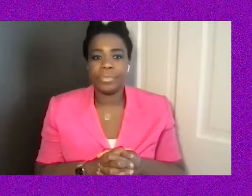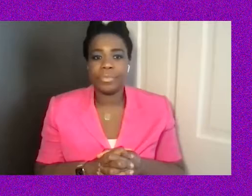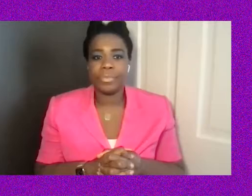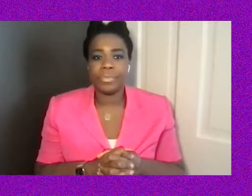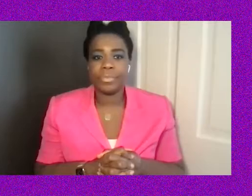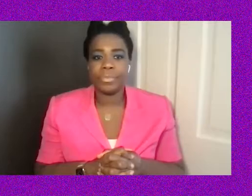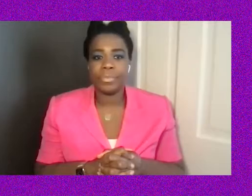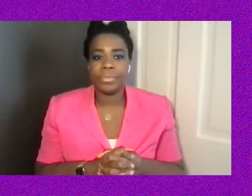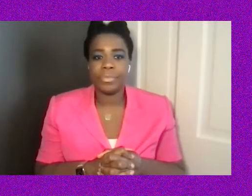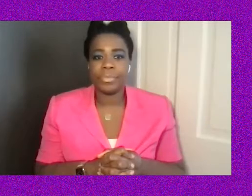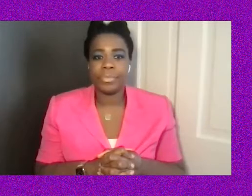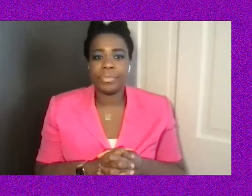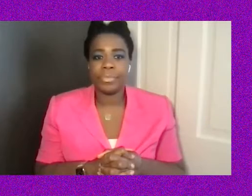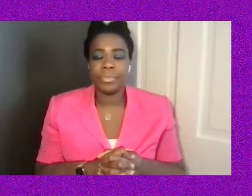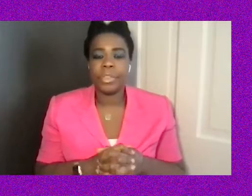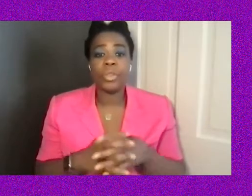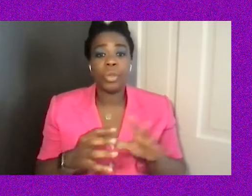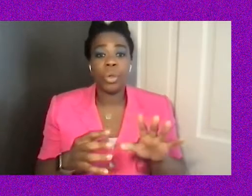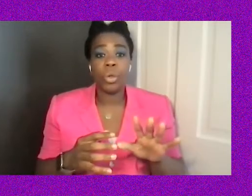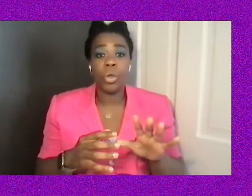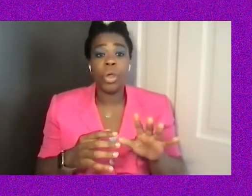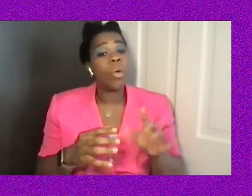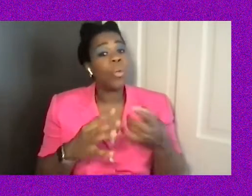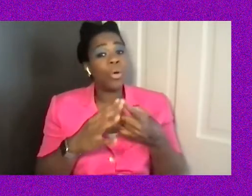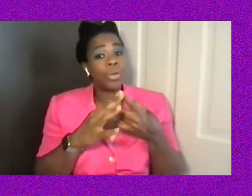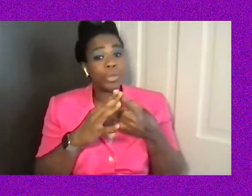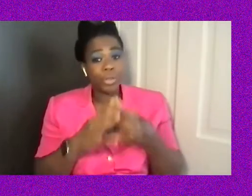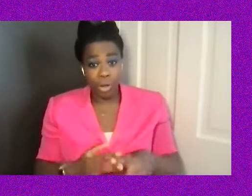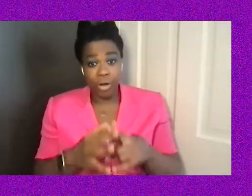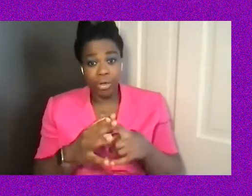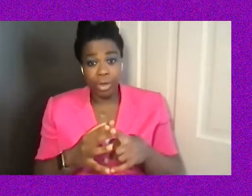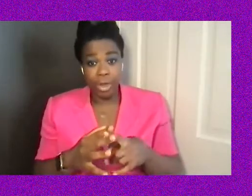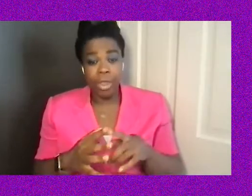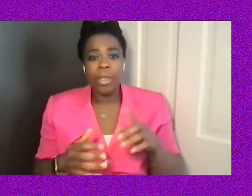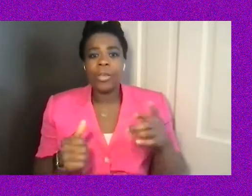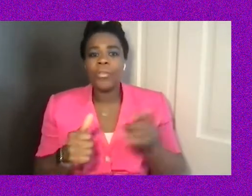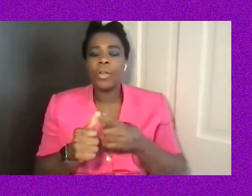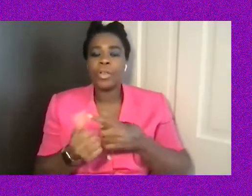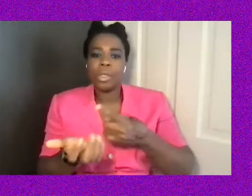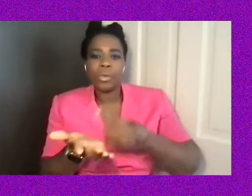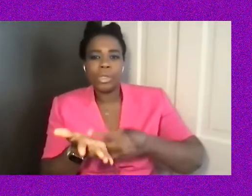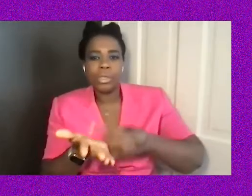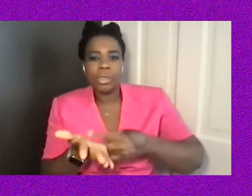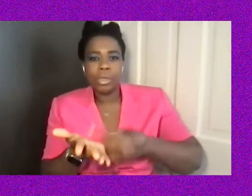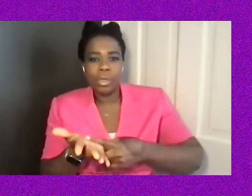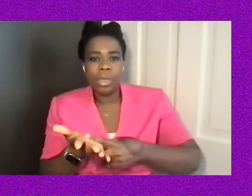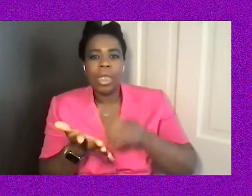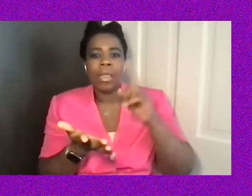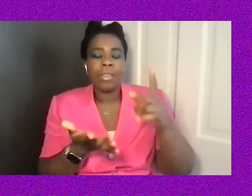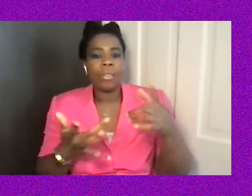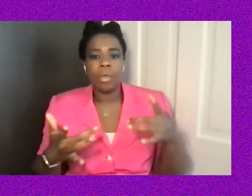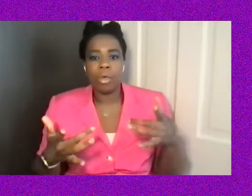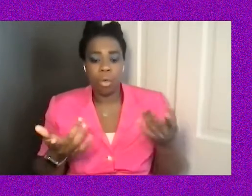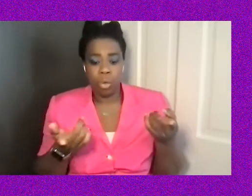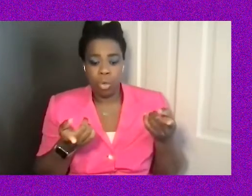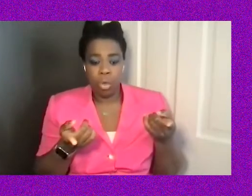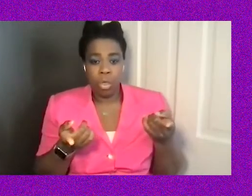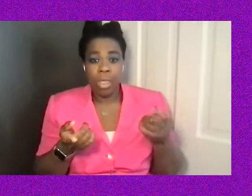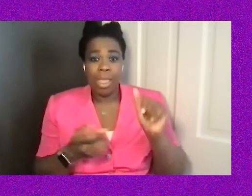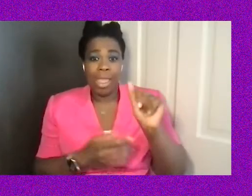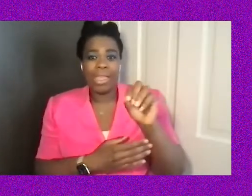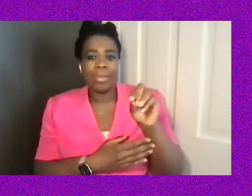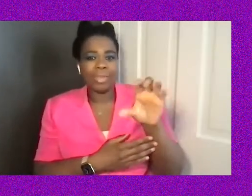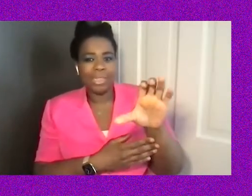to just get started. I just want to talk quickly about the framework of the AMC